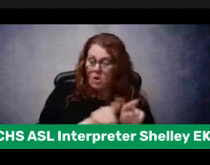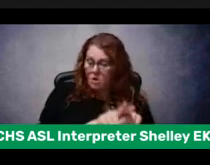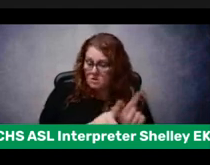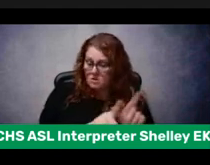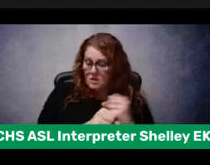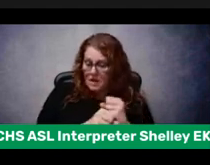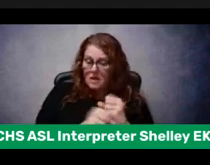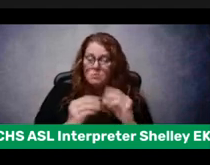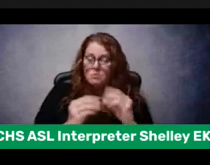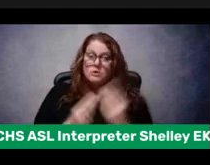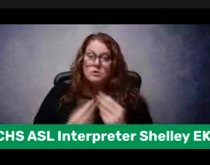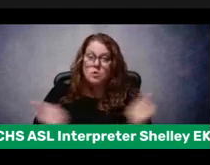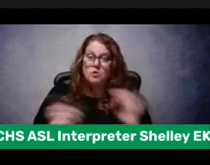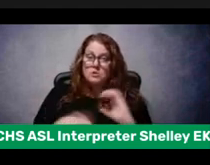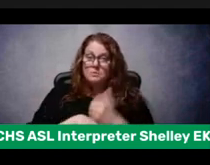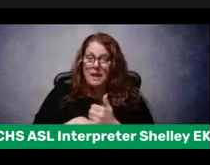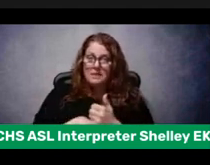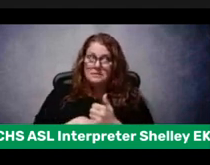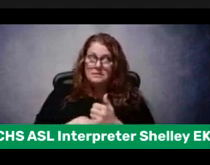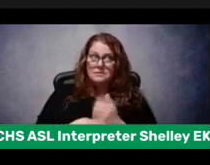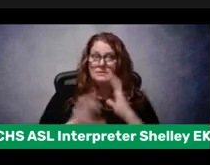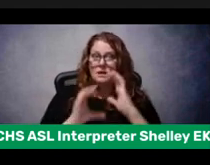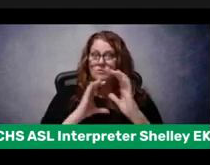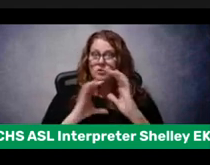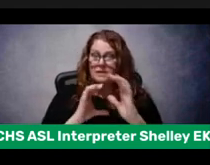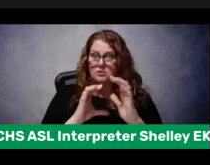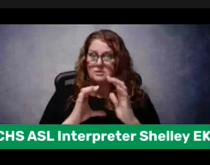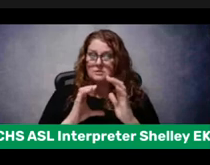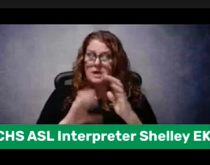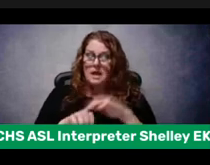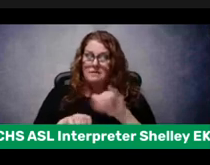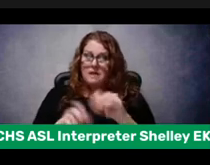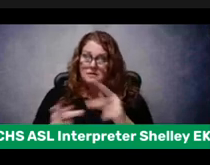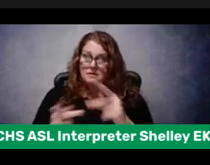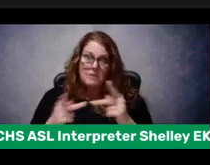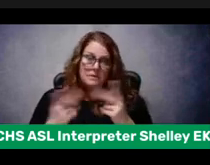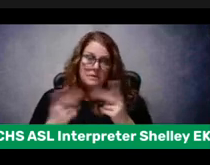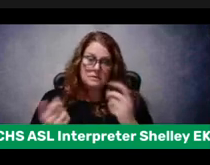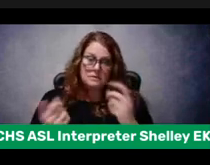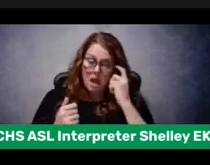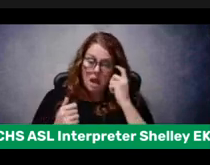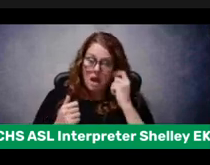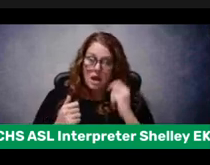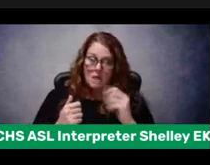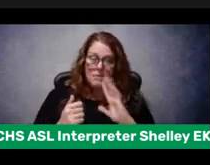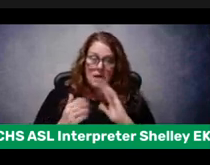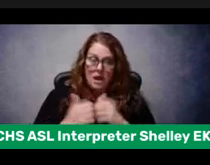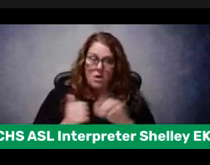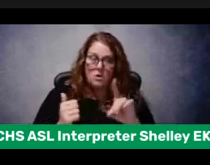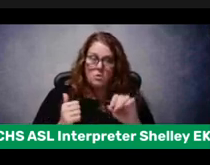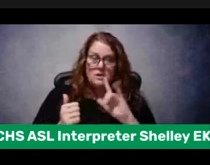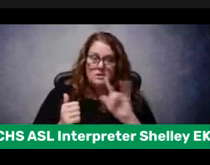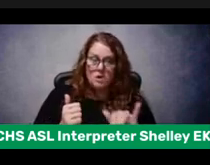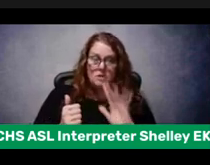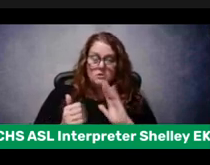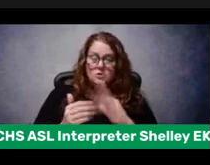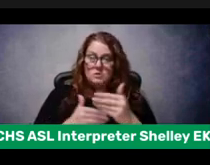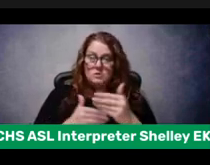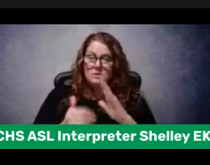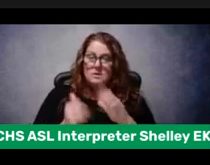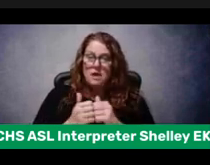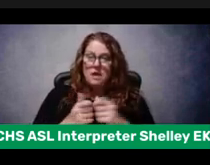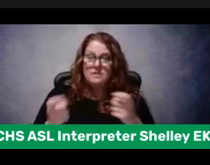more solution-based conversations at that space? How do we talk to neighbors about maybe